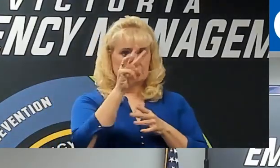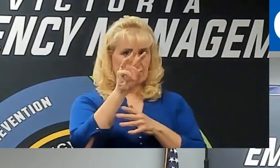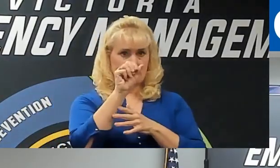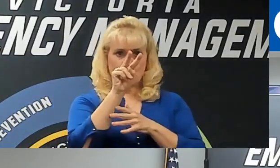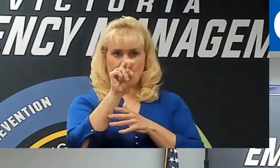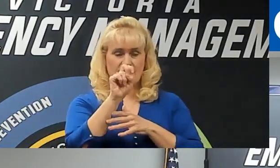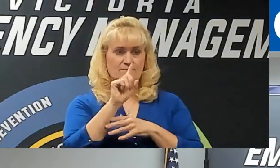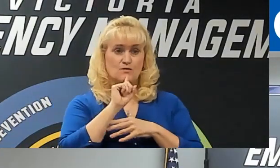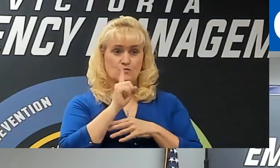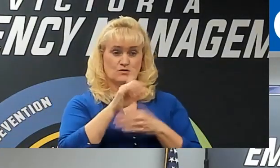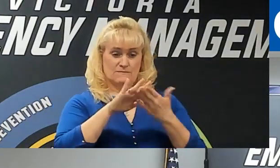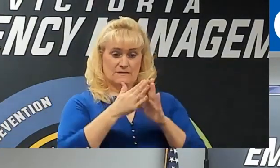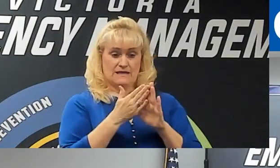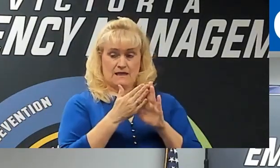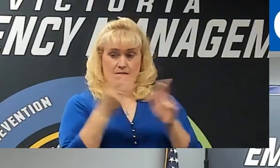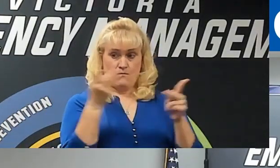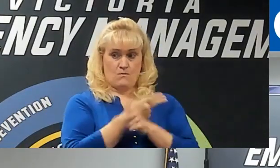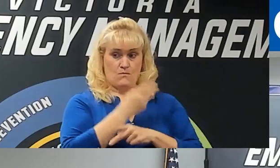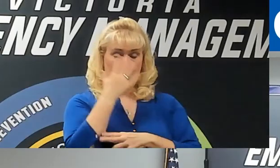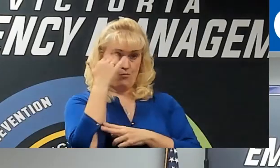of certain things like